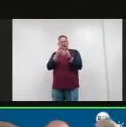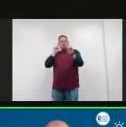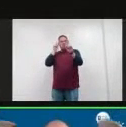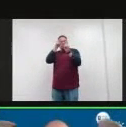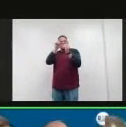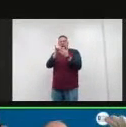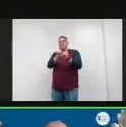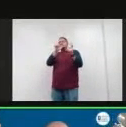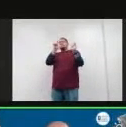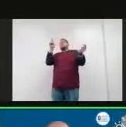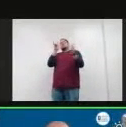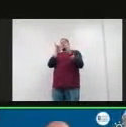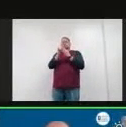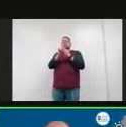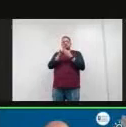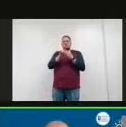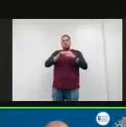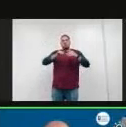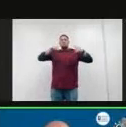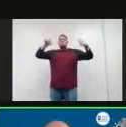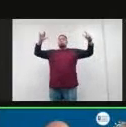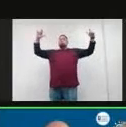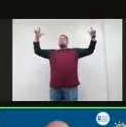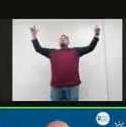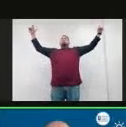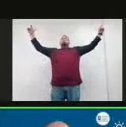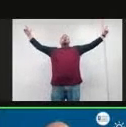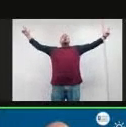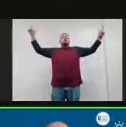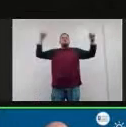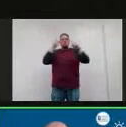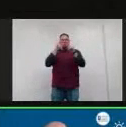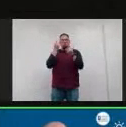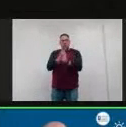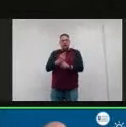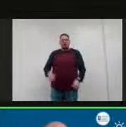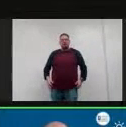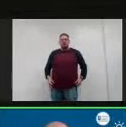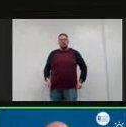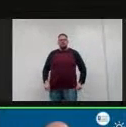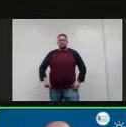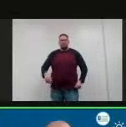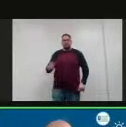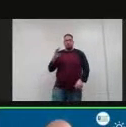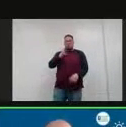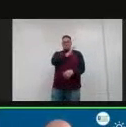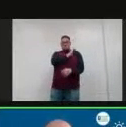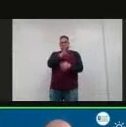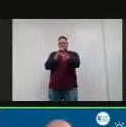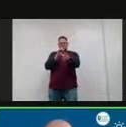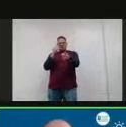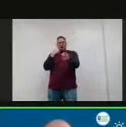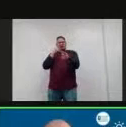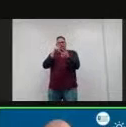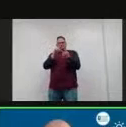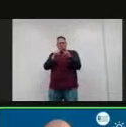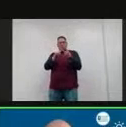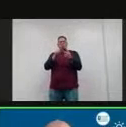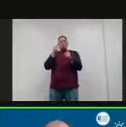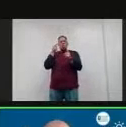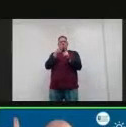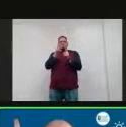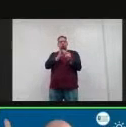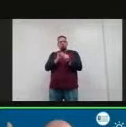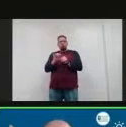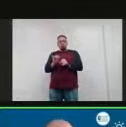Those are your big, hairy, audacious goals, okay? So the board, you have your own goals as well, and they